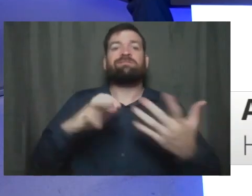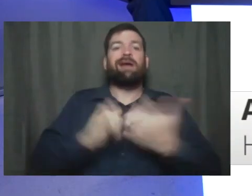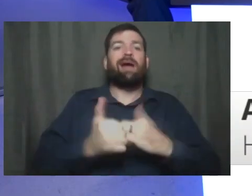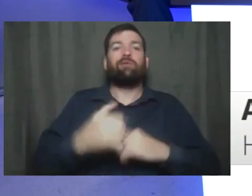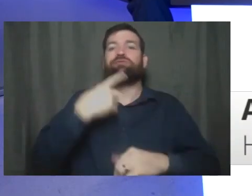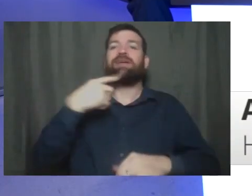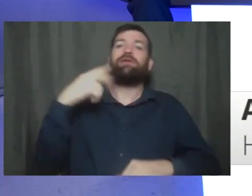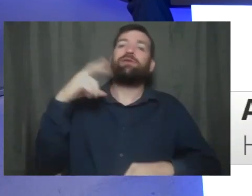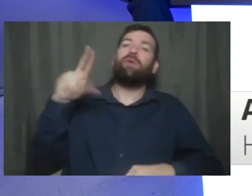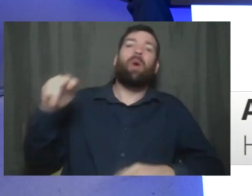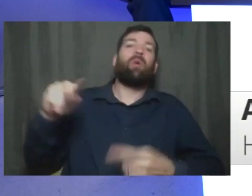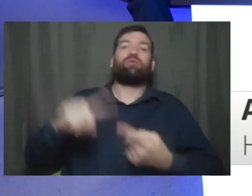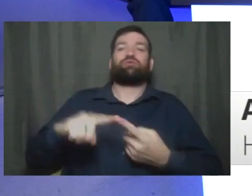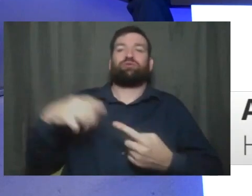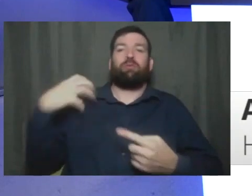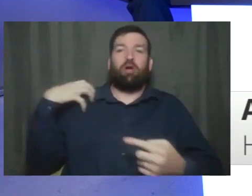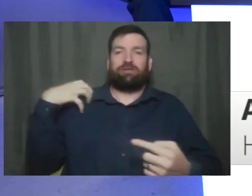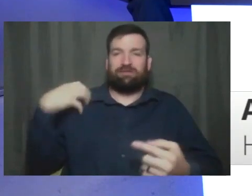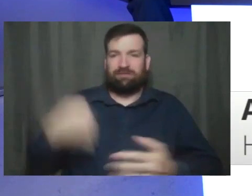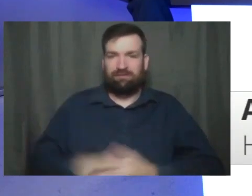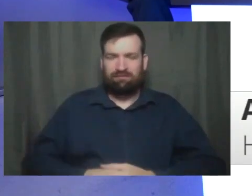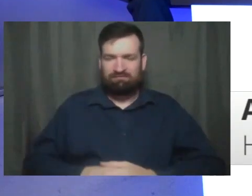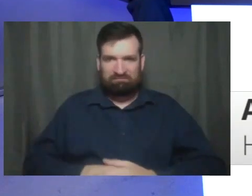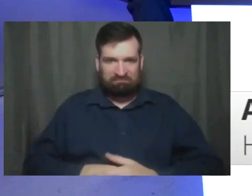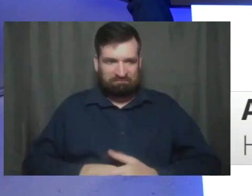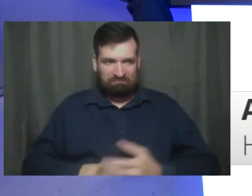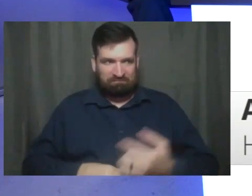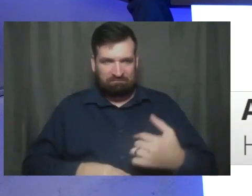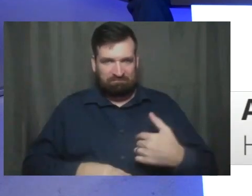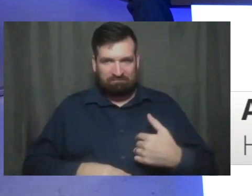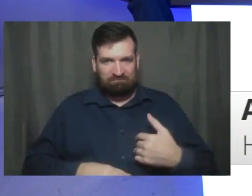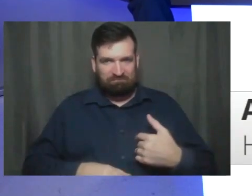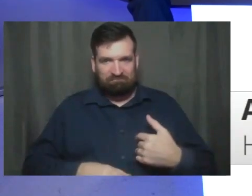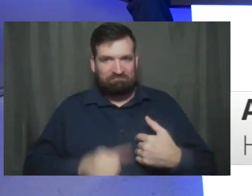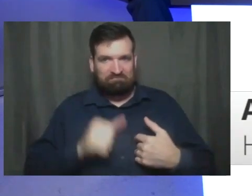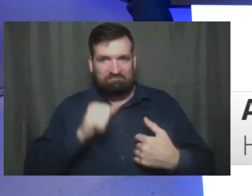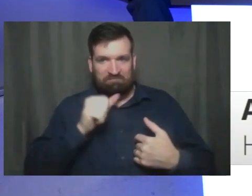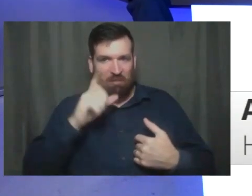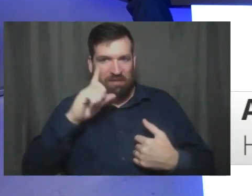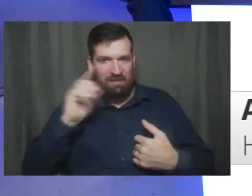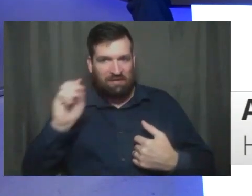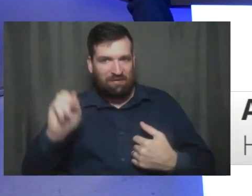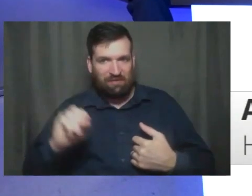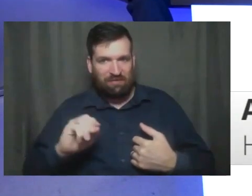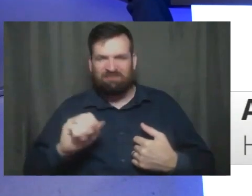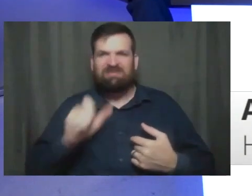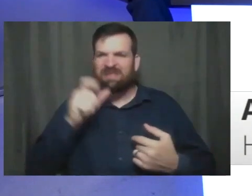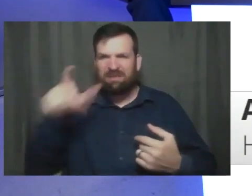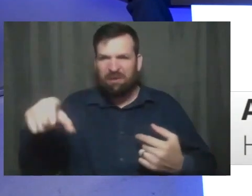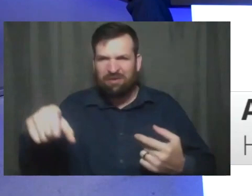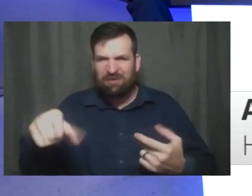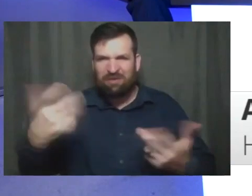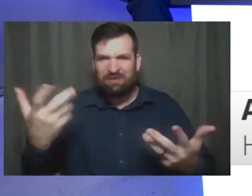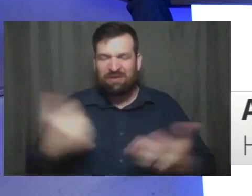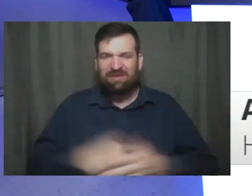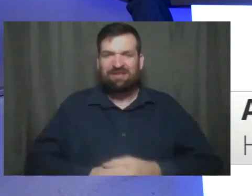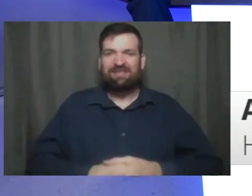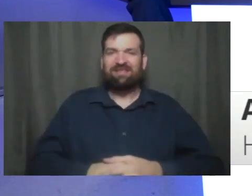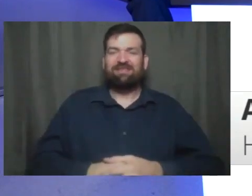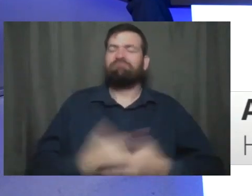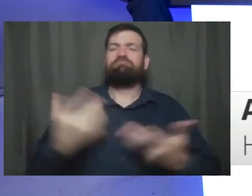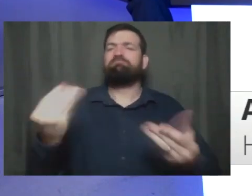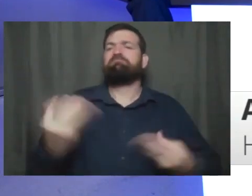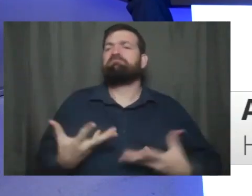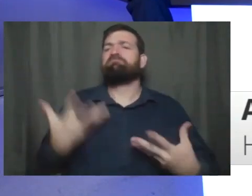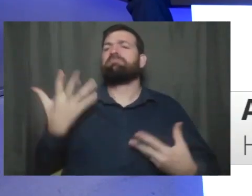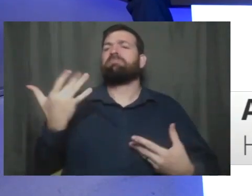your boss. I don't think I do that. I don't think we're supposed to do that, right, Jamie? So tell us a little bit about why this is such